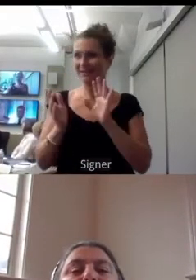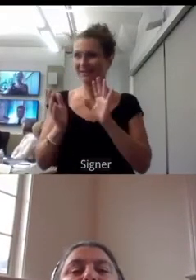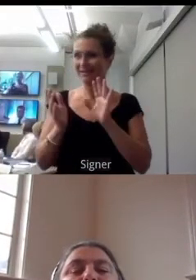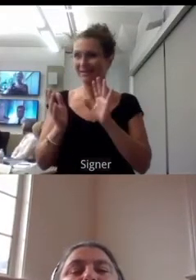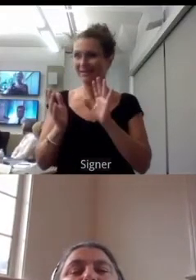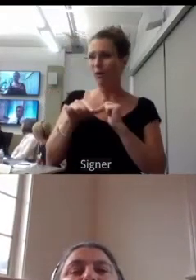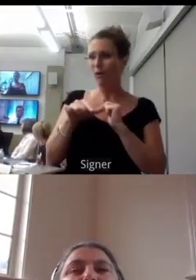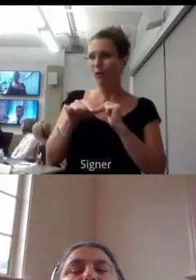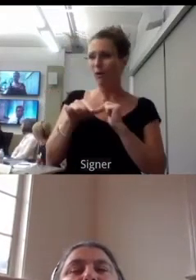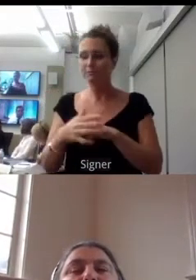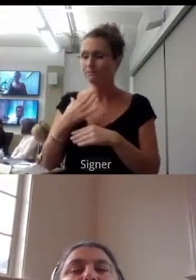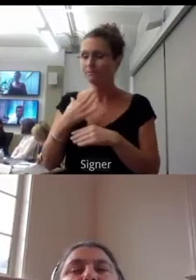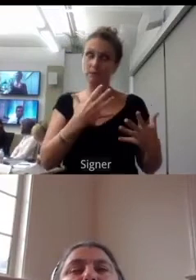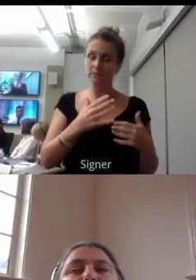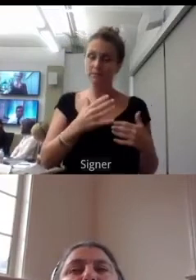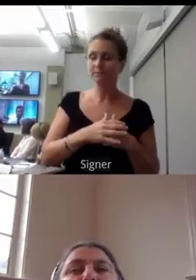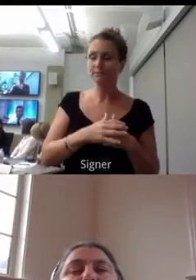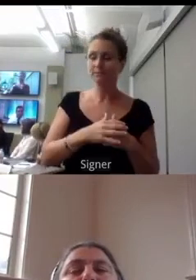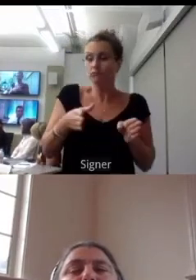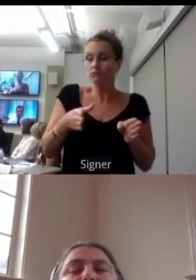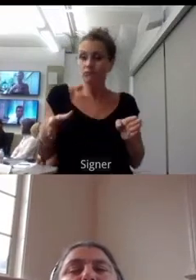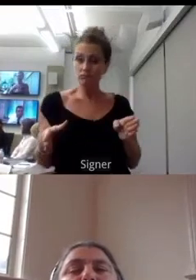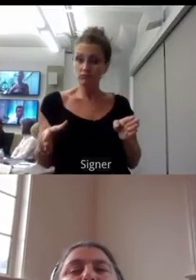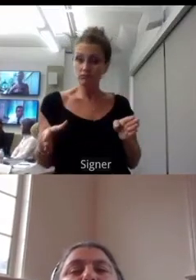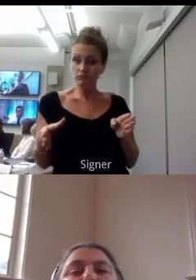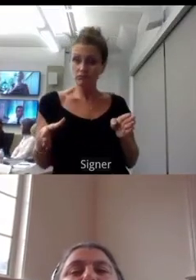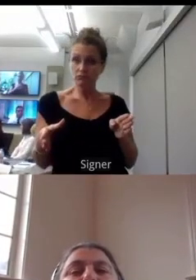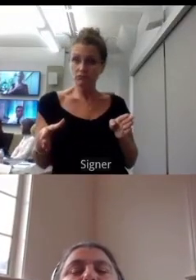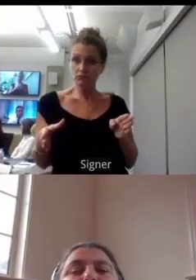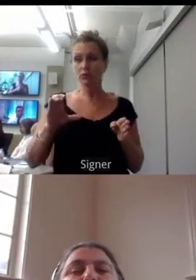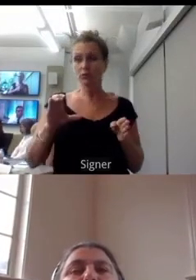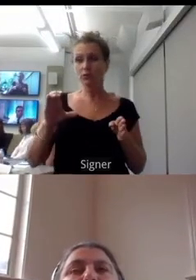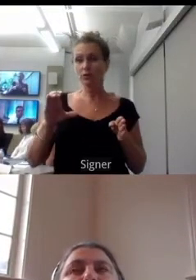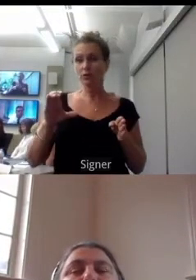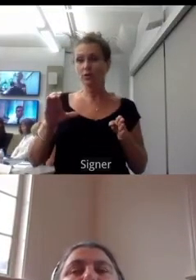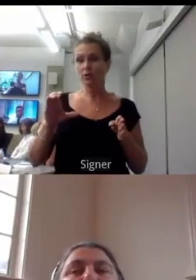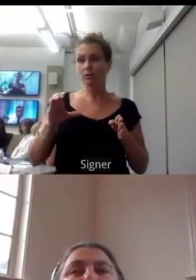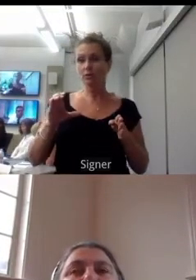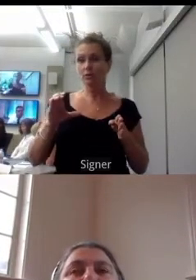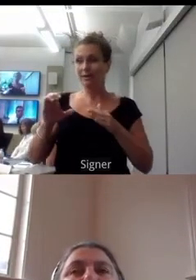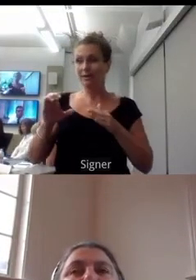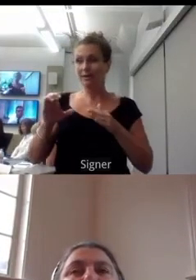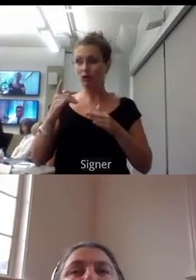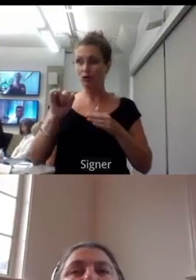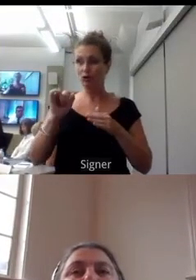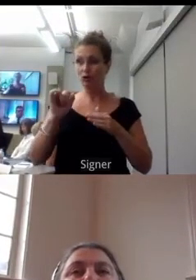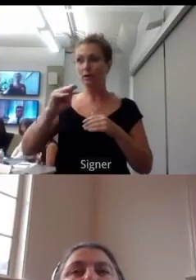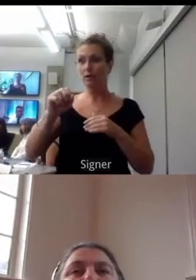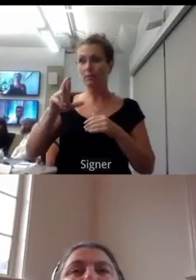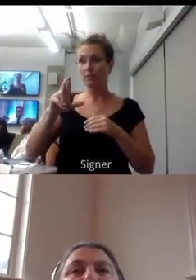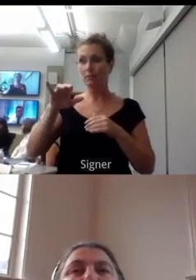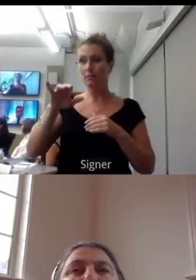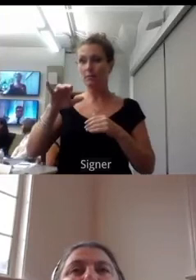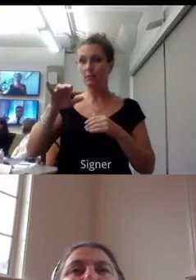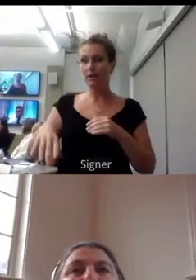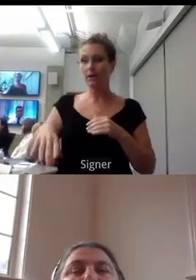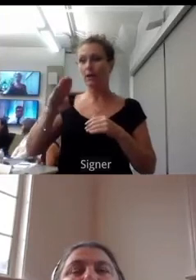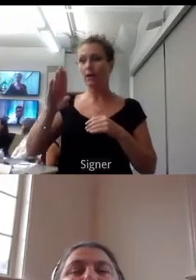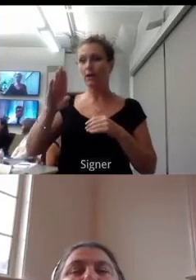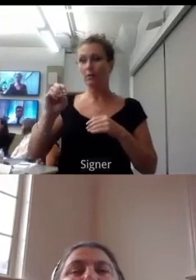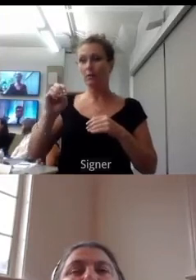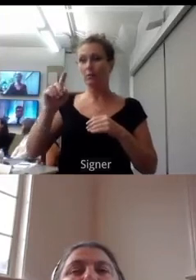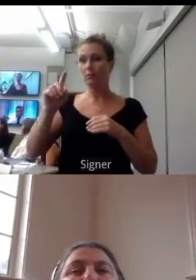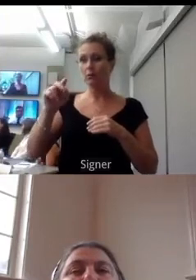beyond Charles, is Marie Butriani. Marie is now on the faculty at